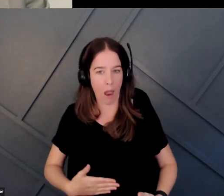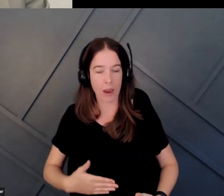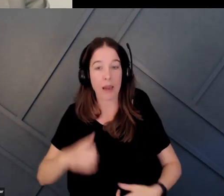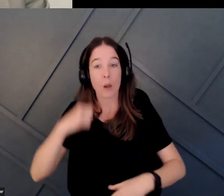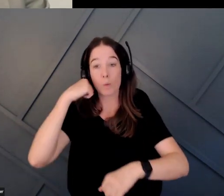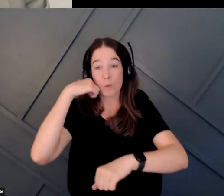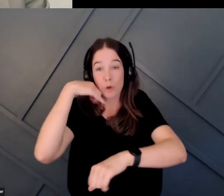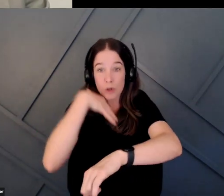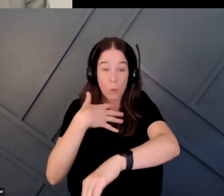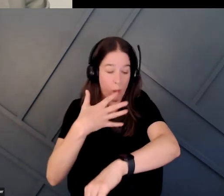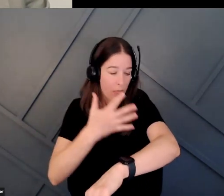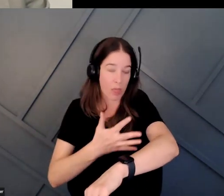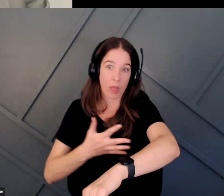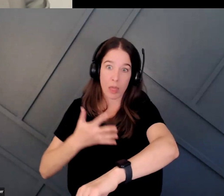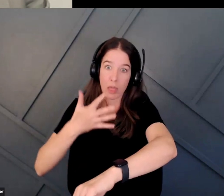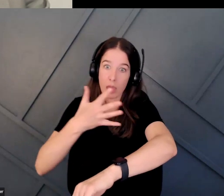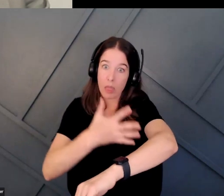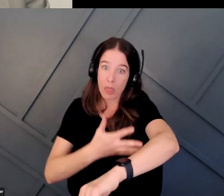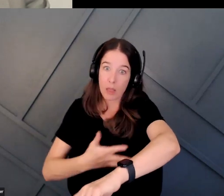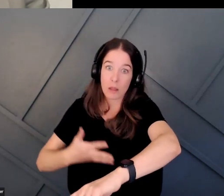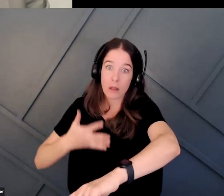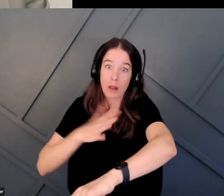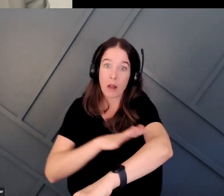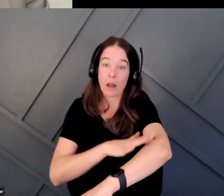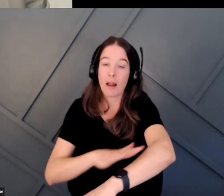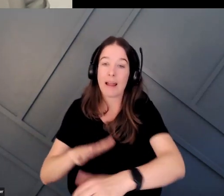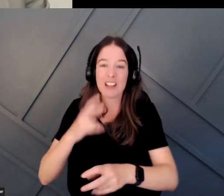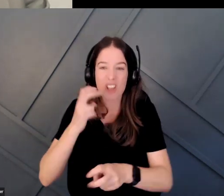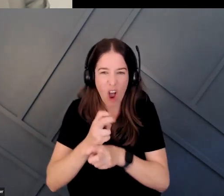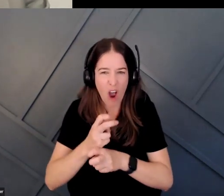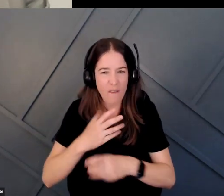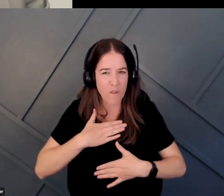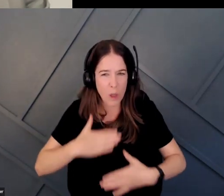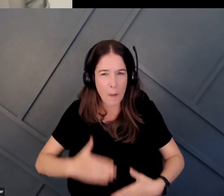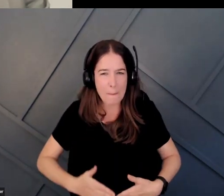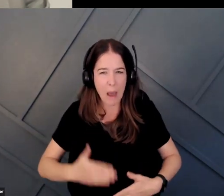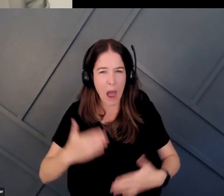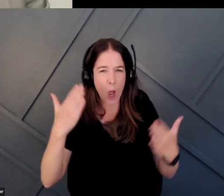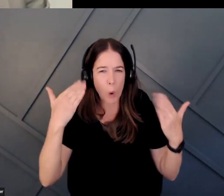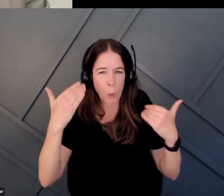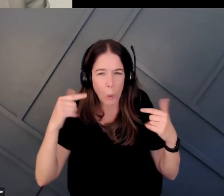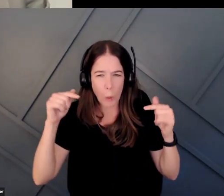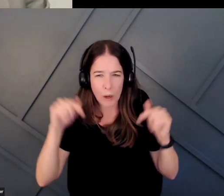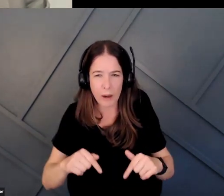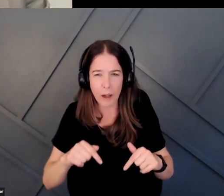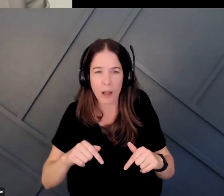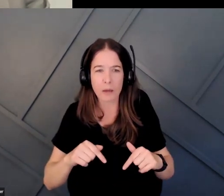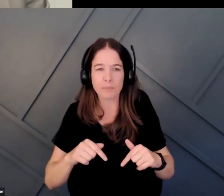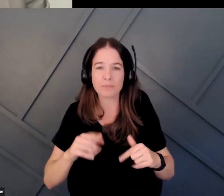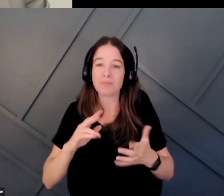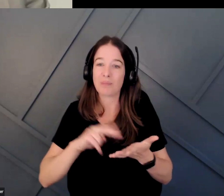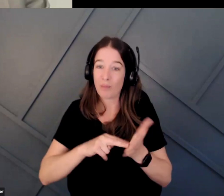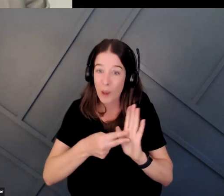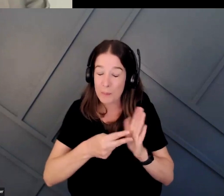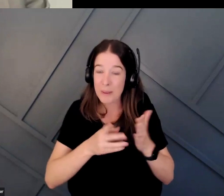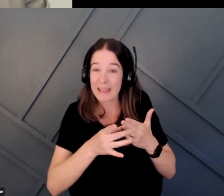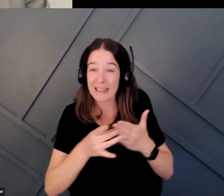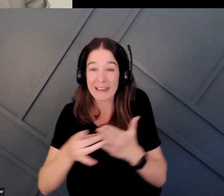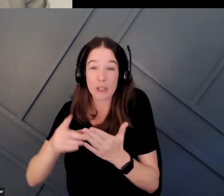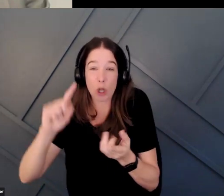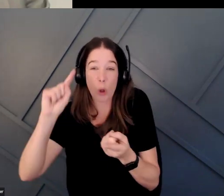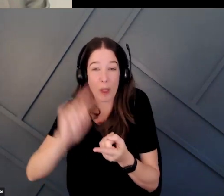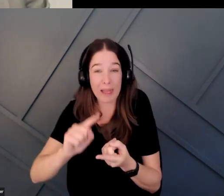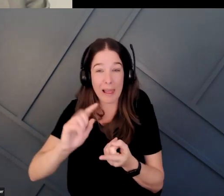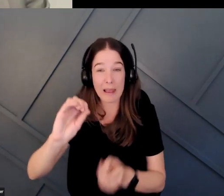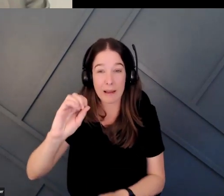only does this make it harder to cool down, a higher concentration of water in a gaseous state leaves less oxygen, which makes it harder to